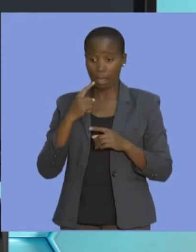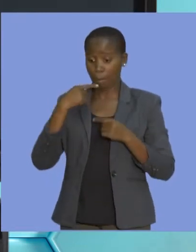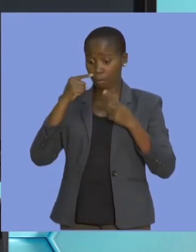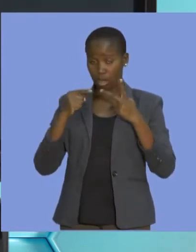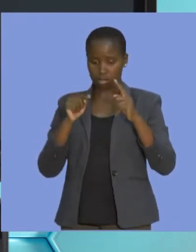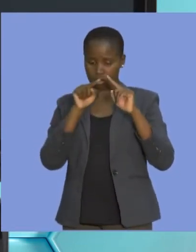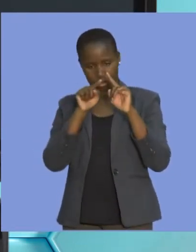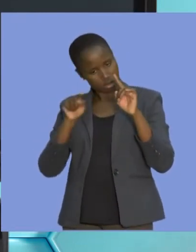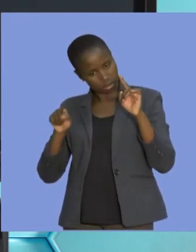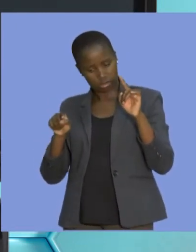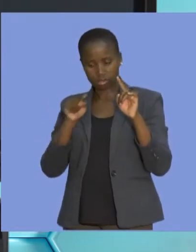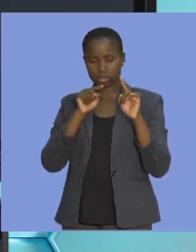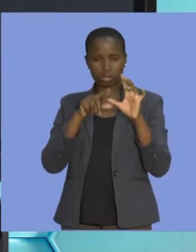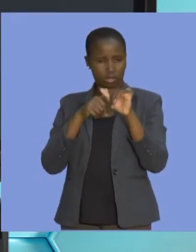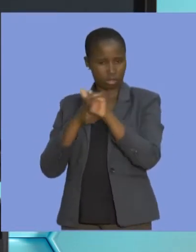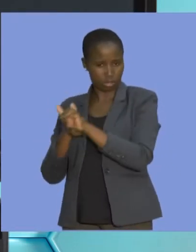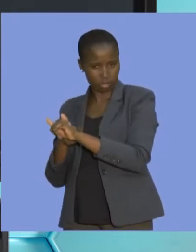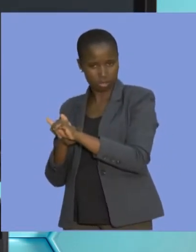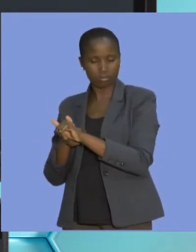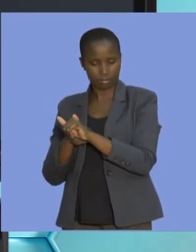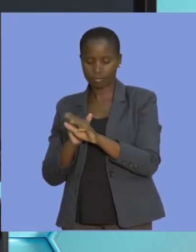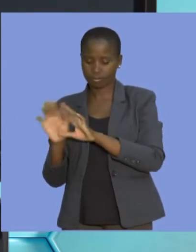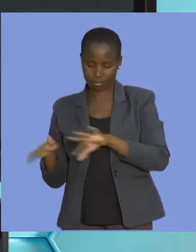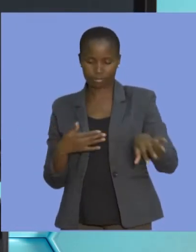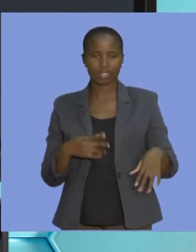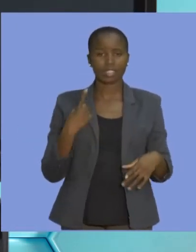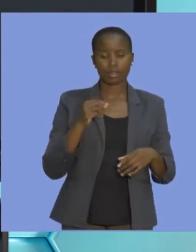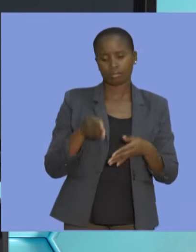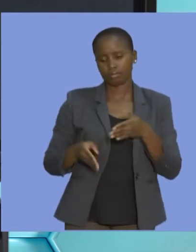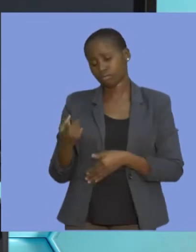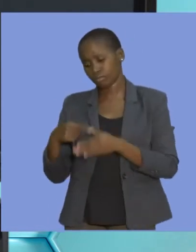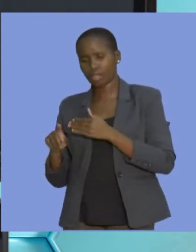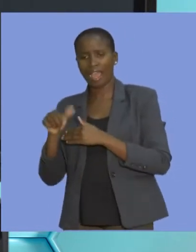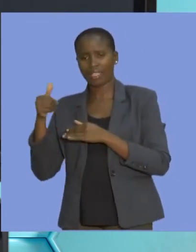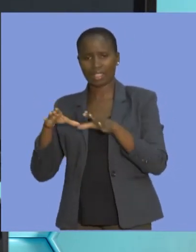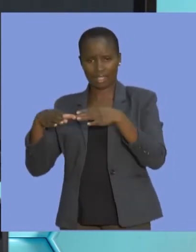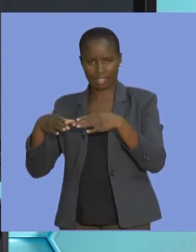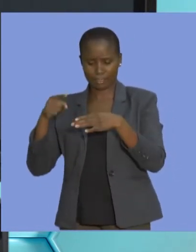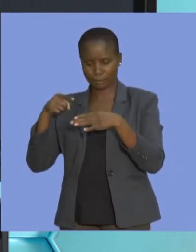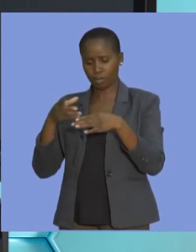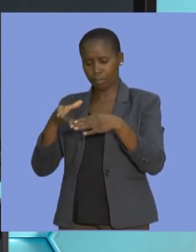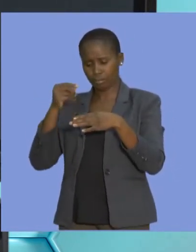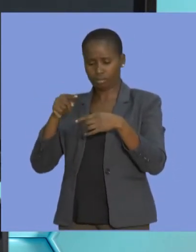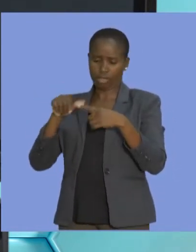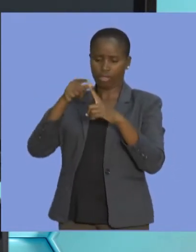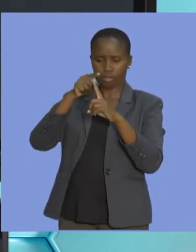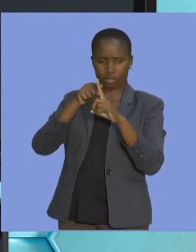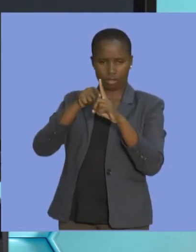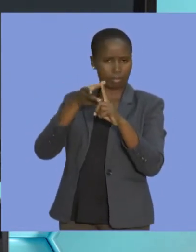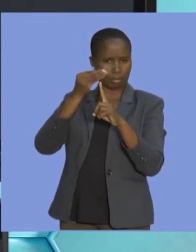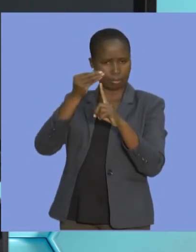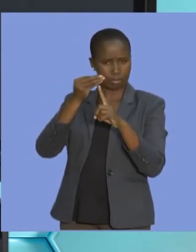mark. Then I go to another class. I find student A, the highest mark is